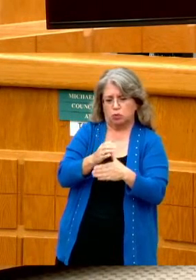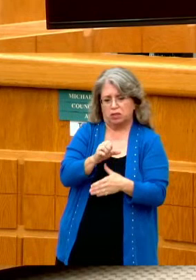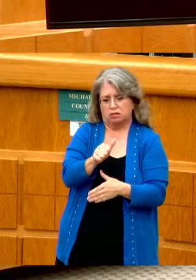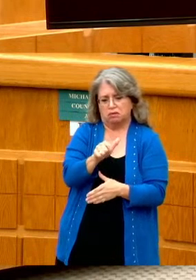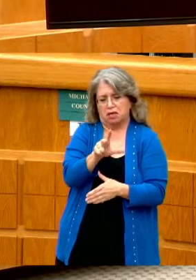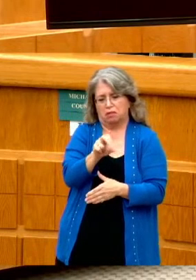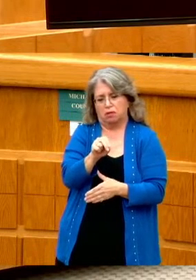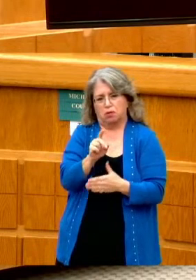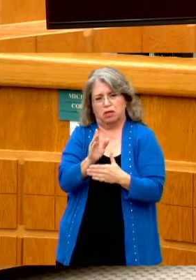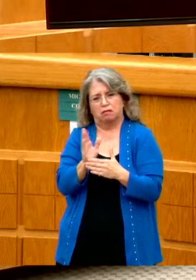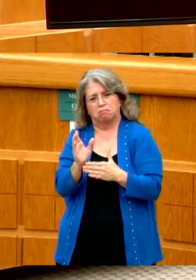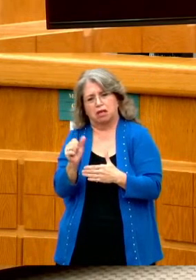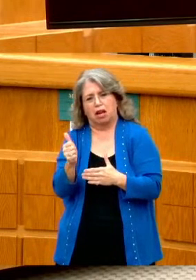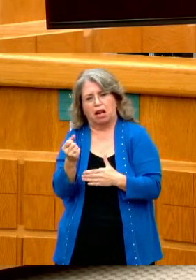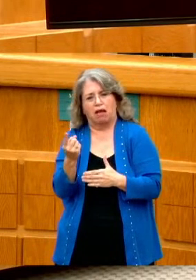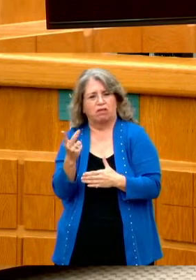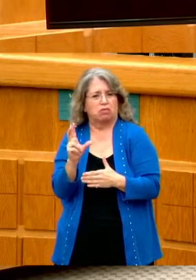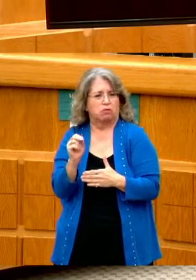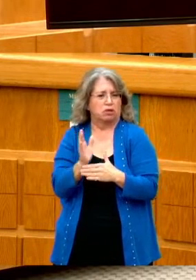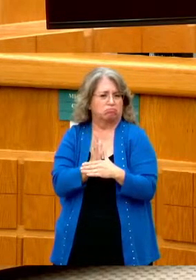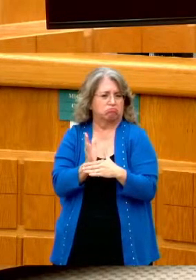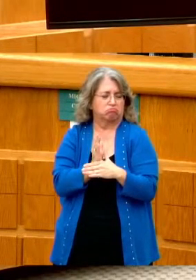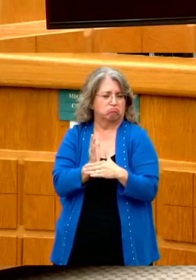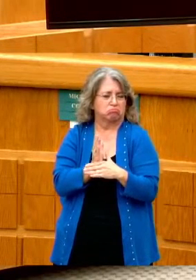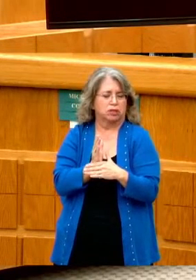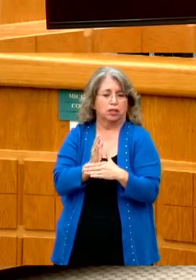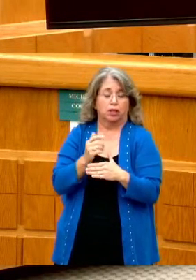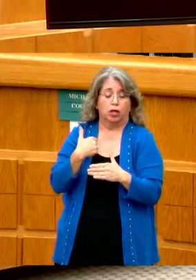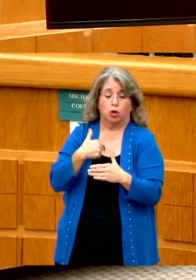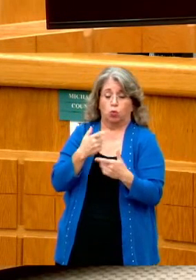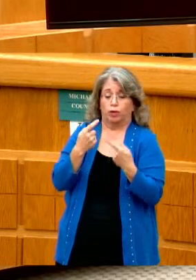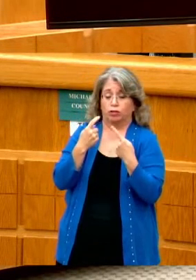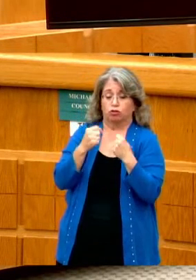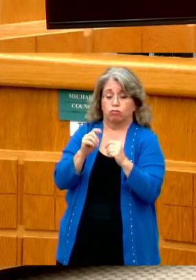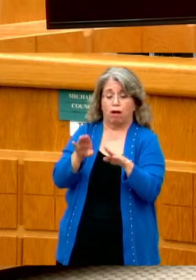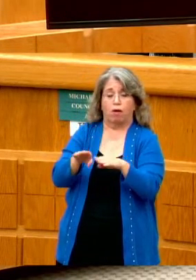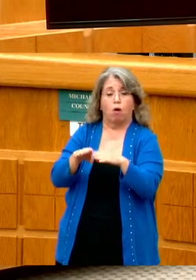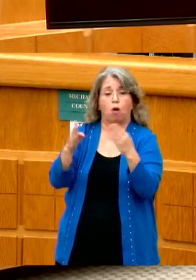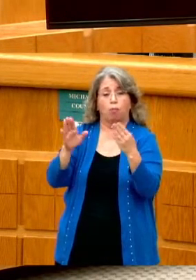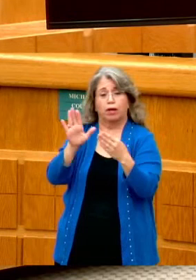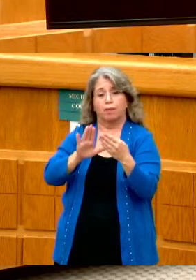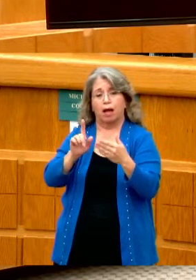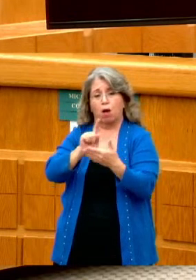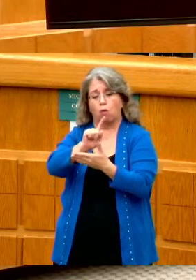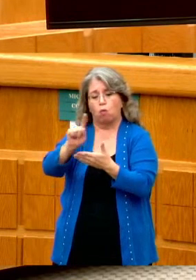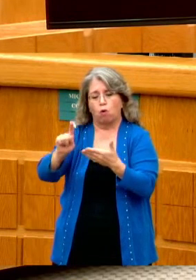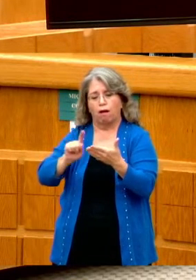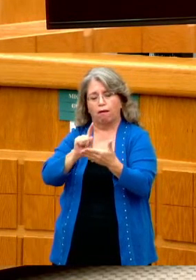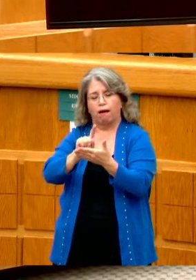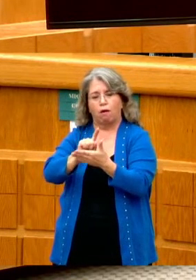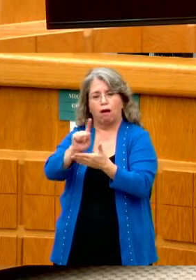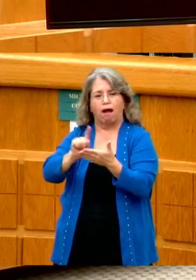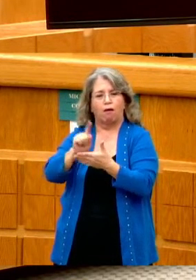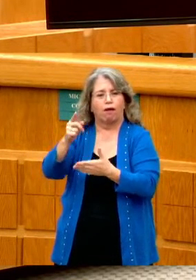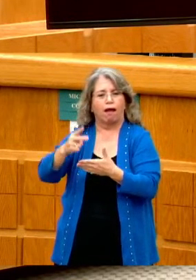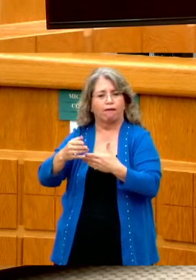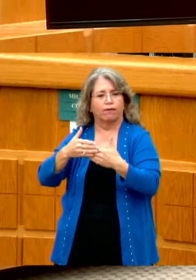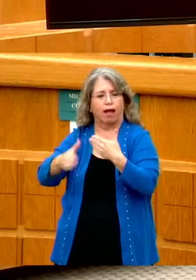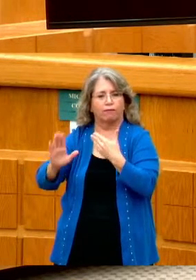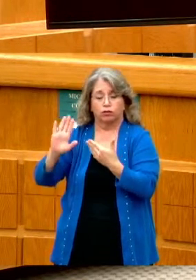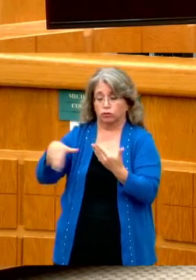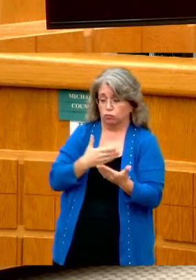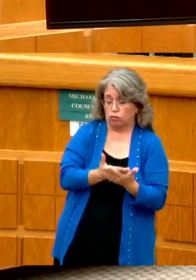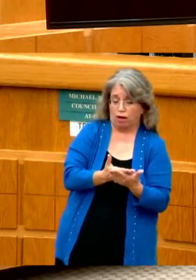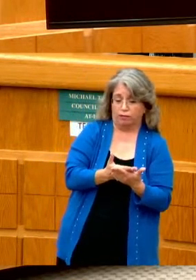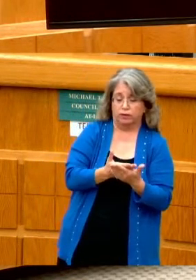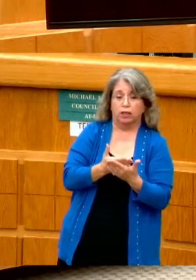receive it, we try to open the clinic about an hour and a half after the arrival of vaccine. The vaccine